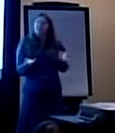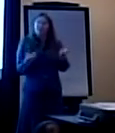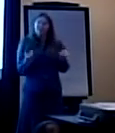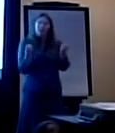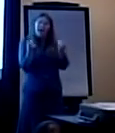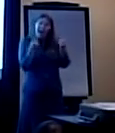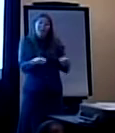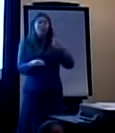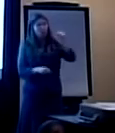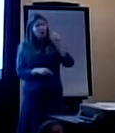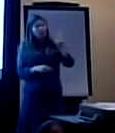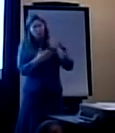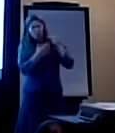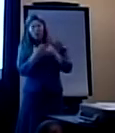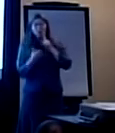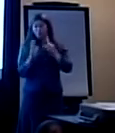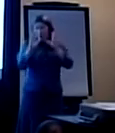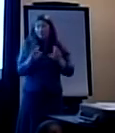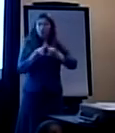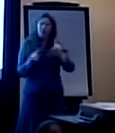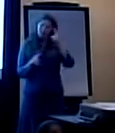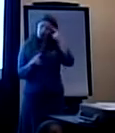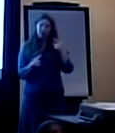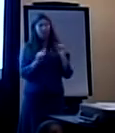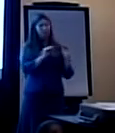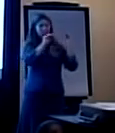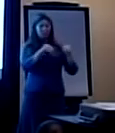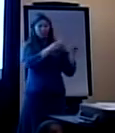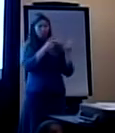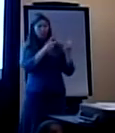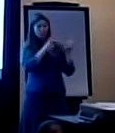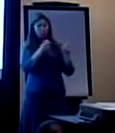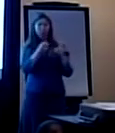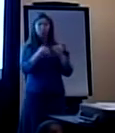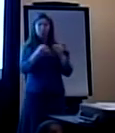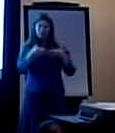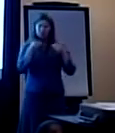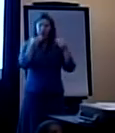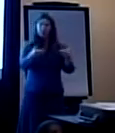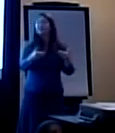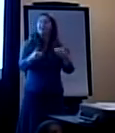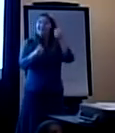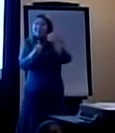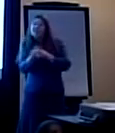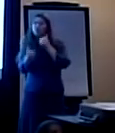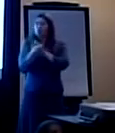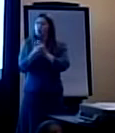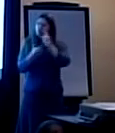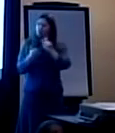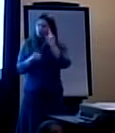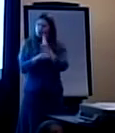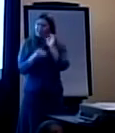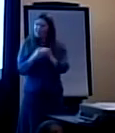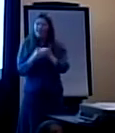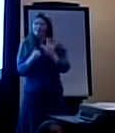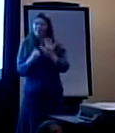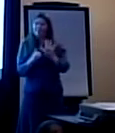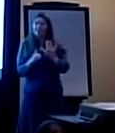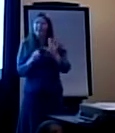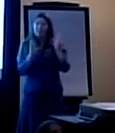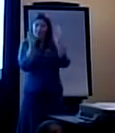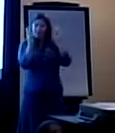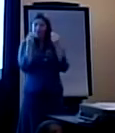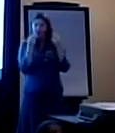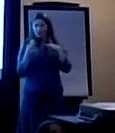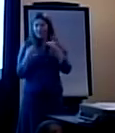program is great, but you don't just go, okay, ooh, throw it at every educational institution. Ministries of education like to do that. You know, they